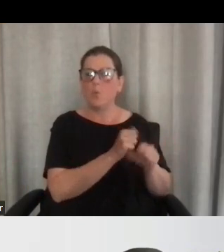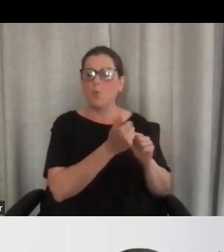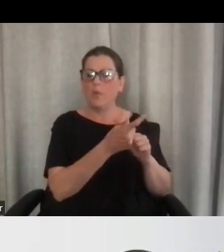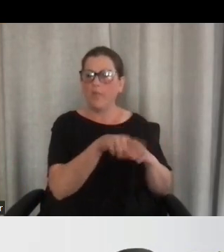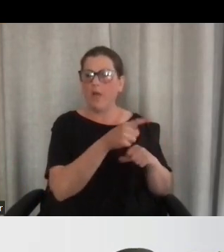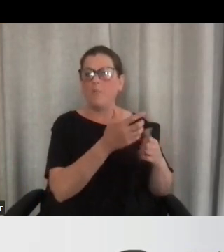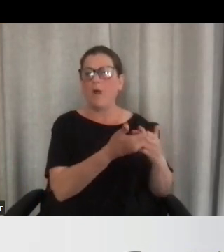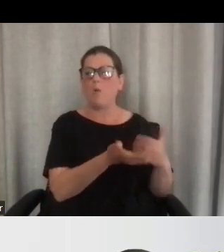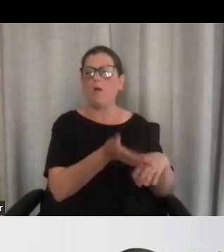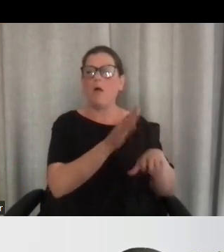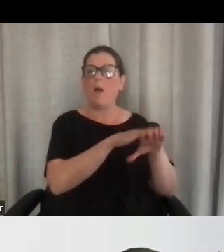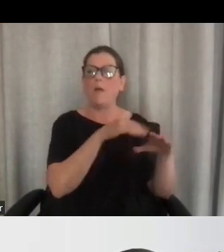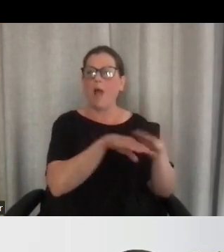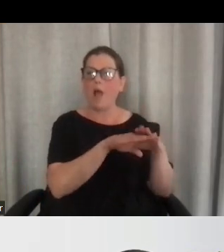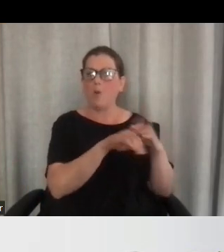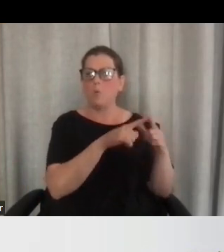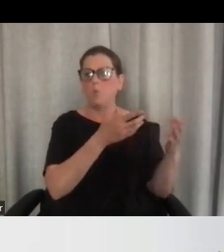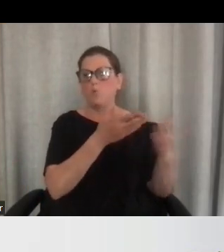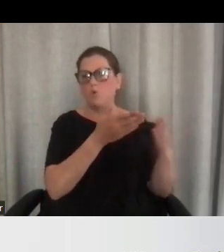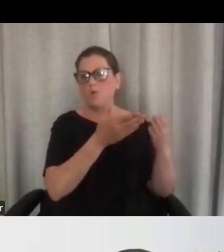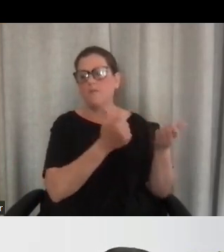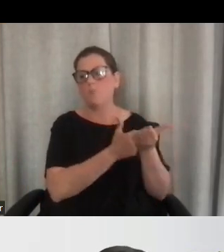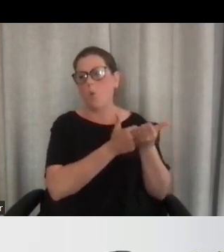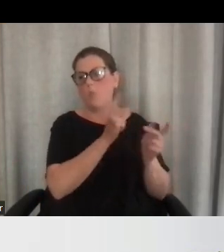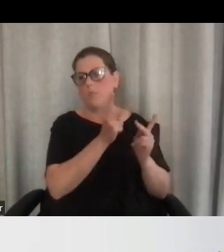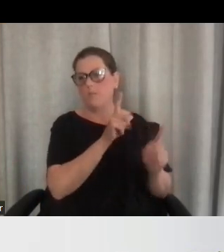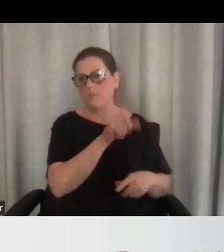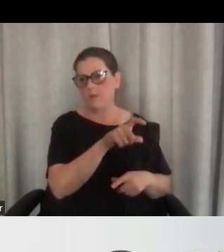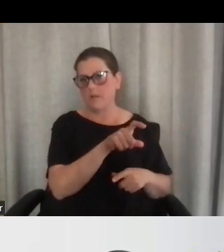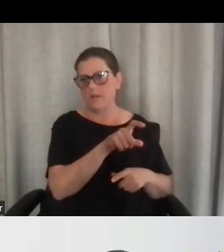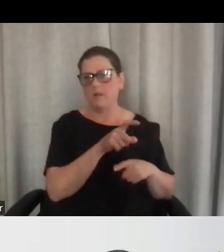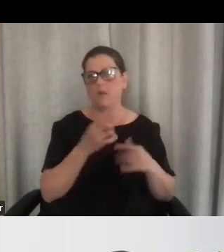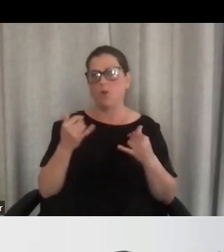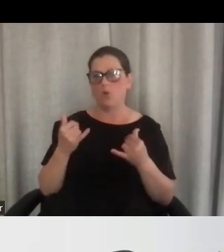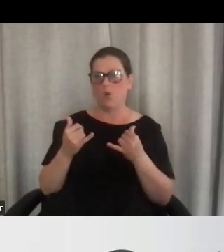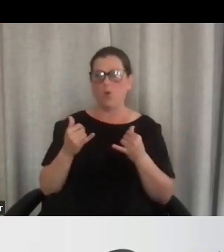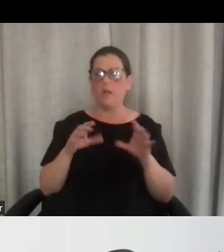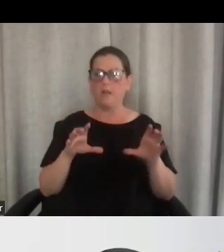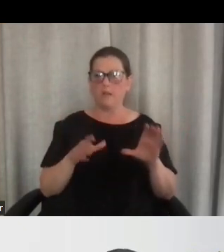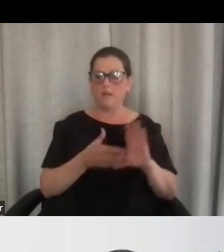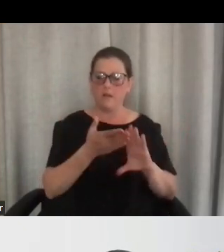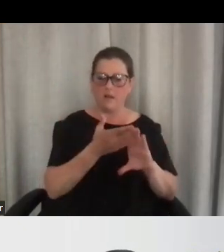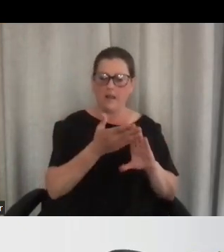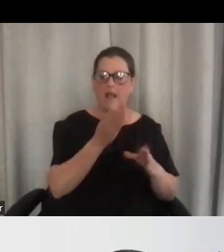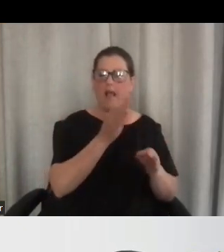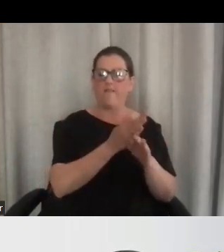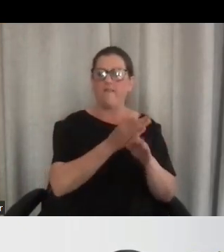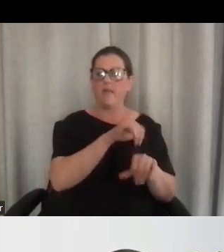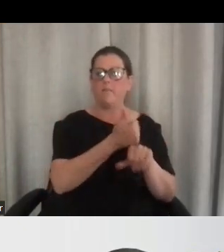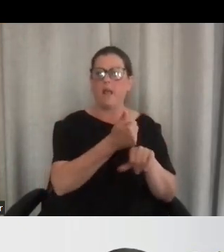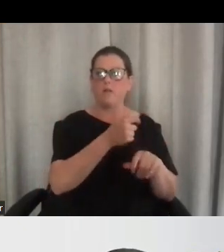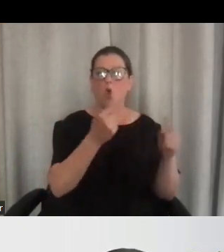increase access to the services or supports people need. We're currently conducting a faith-based harm reduction